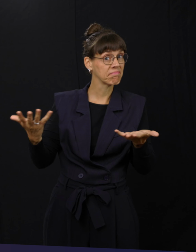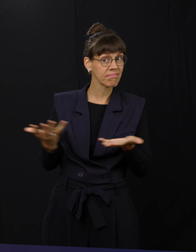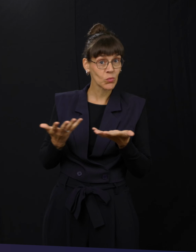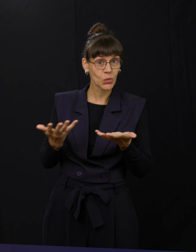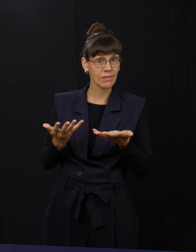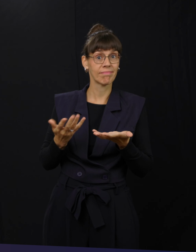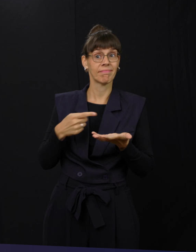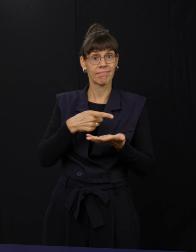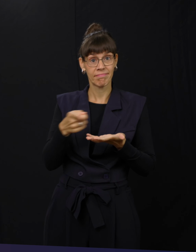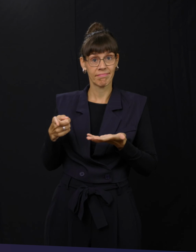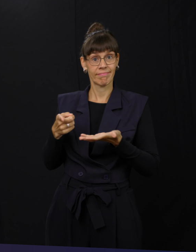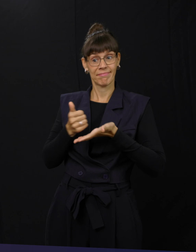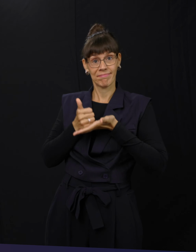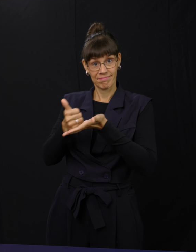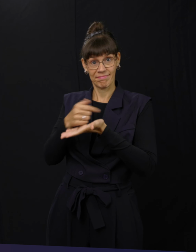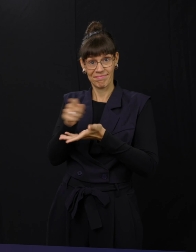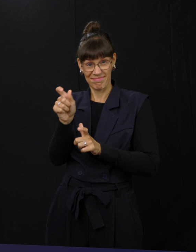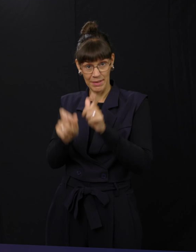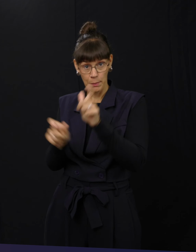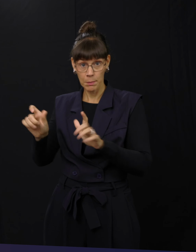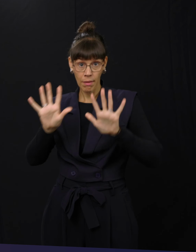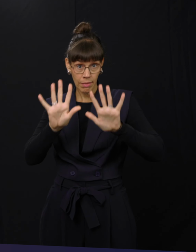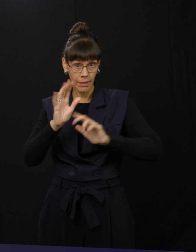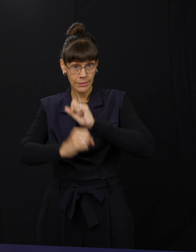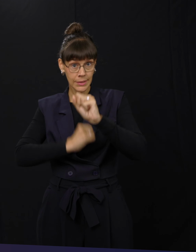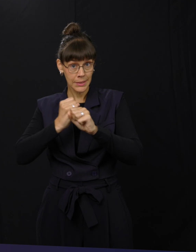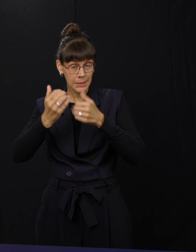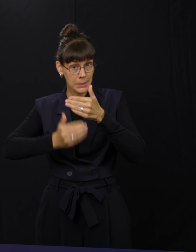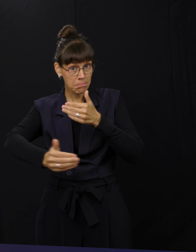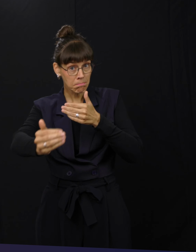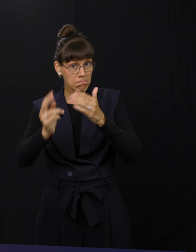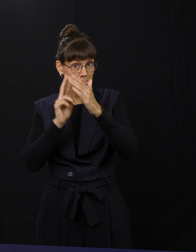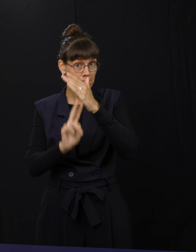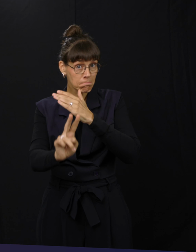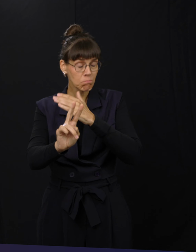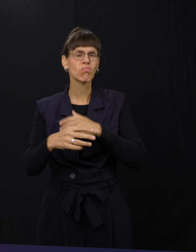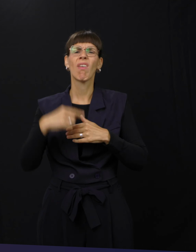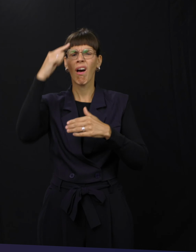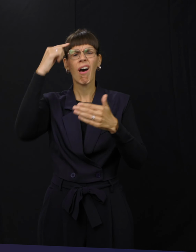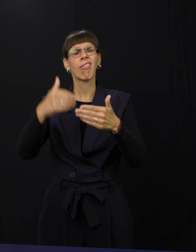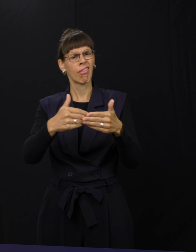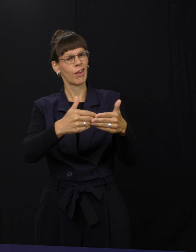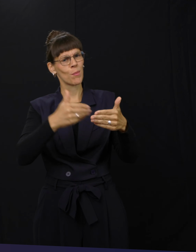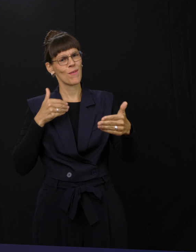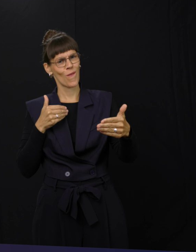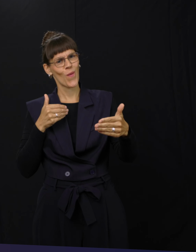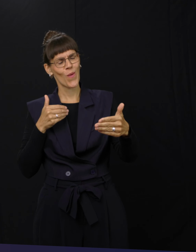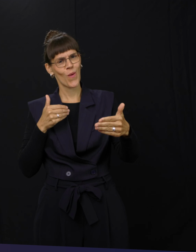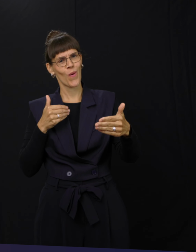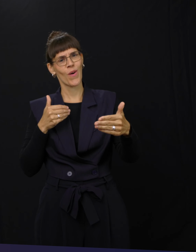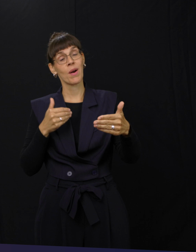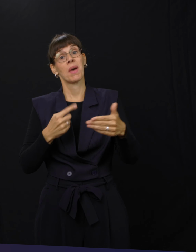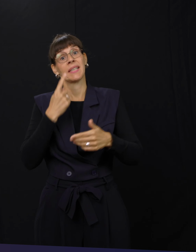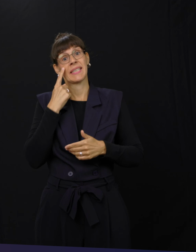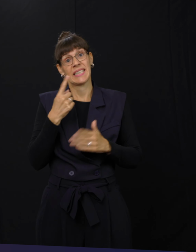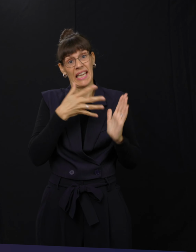this treatment to reach the clinic? 10 years? Well, I think that it will be faster, at least depending on the outcome